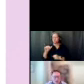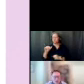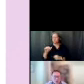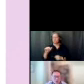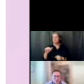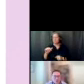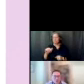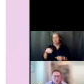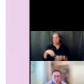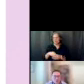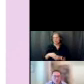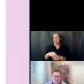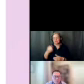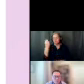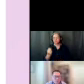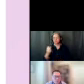point of this is just